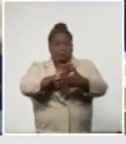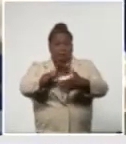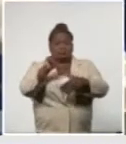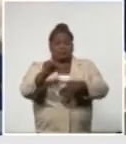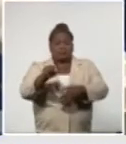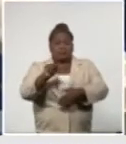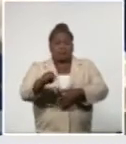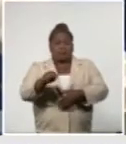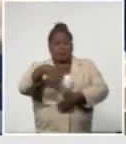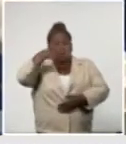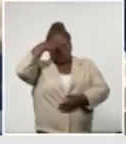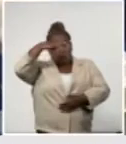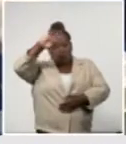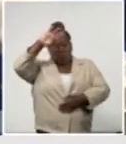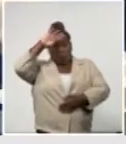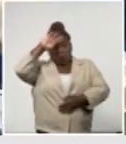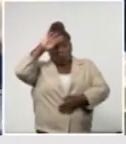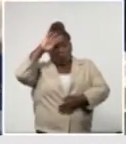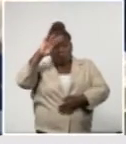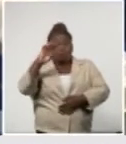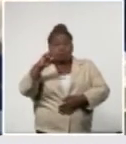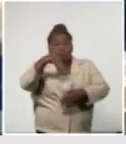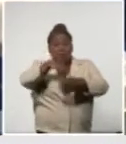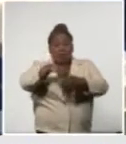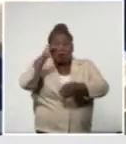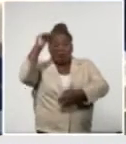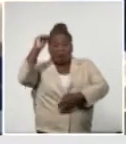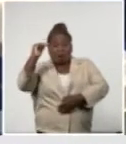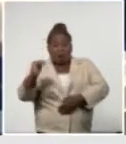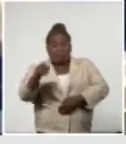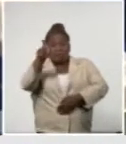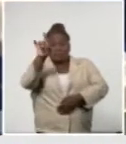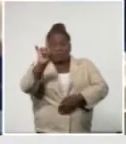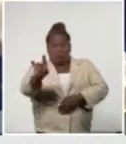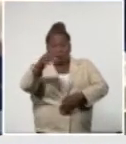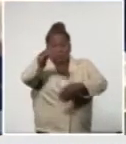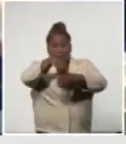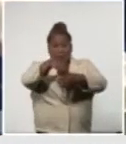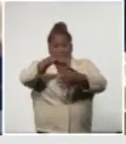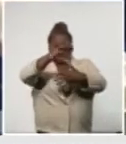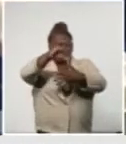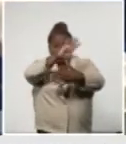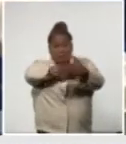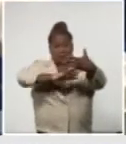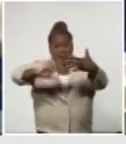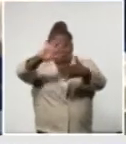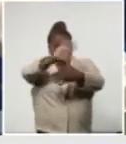4.99%, which is the current lethality of the region of the Americas.